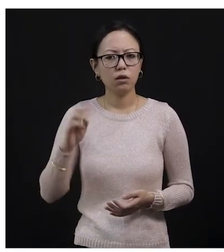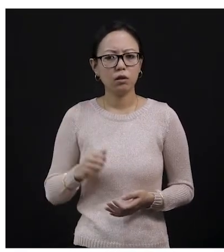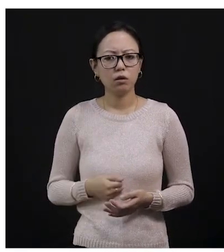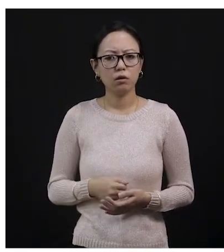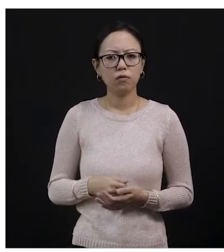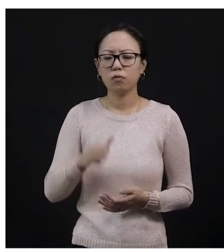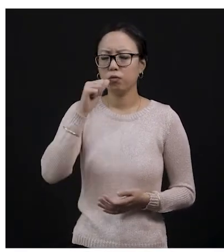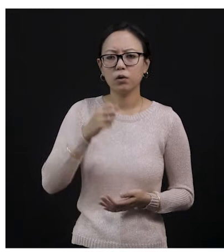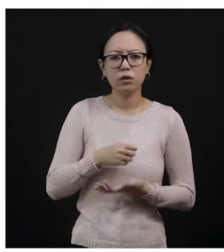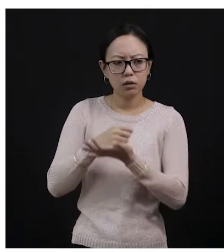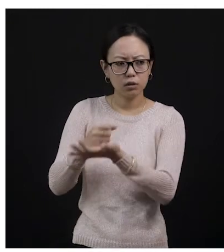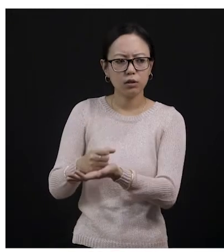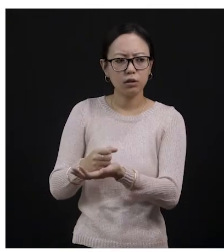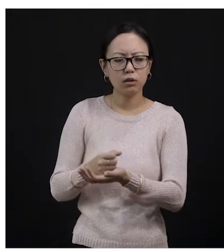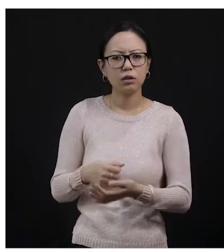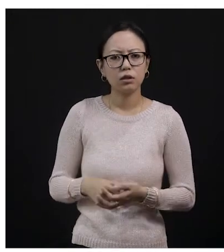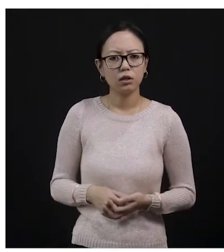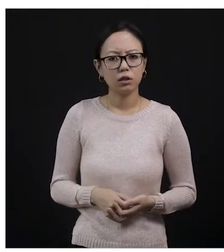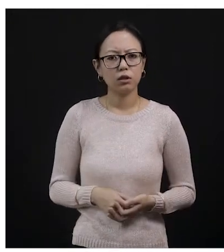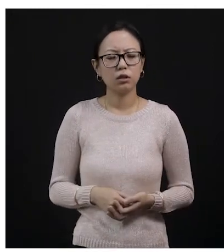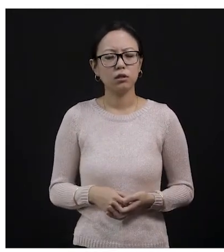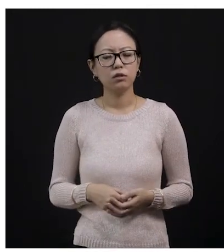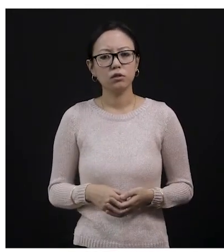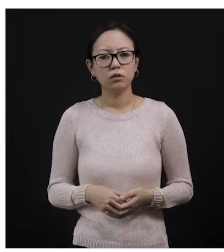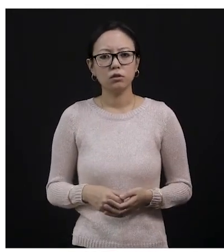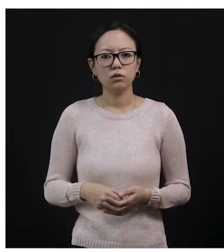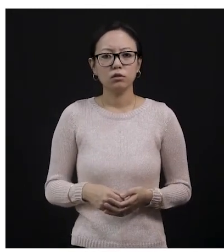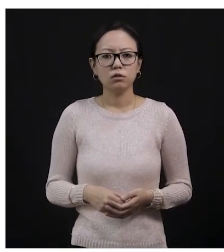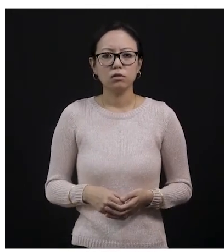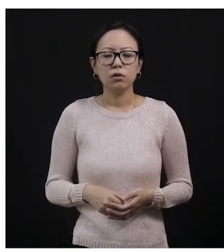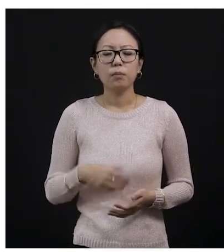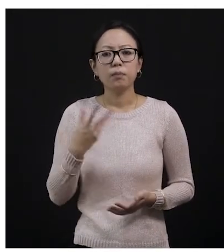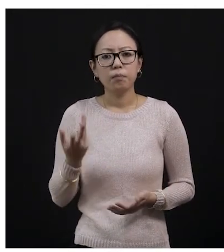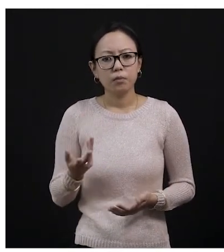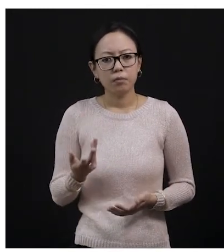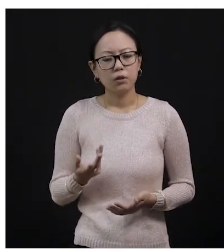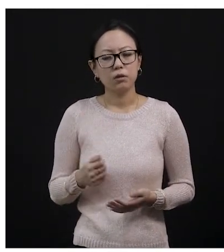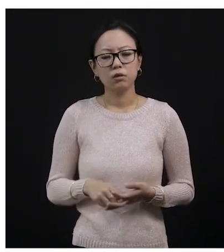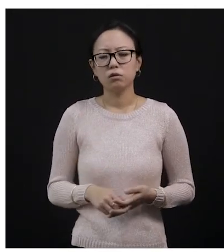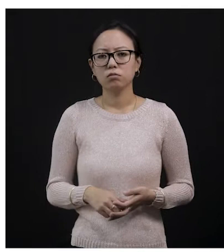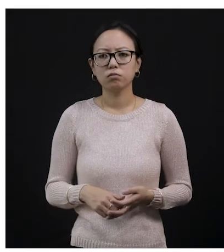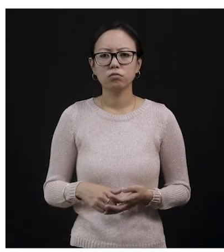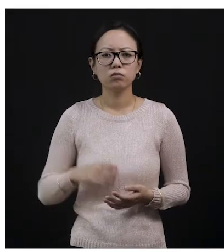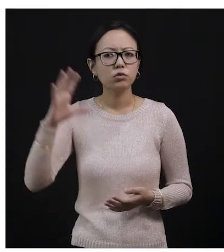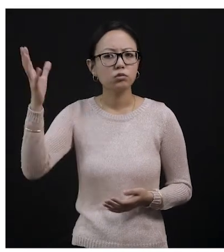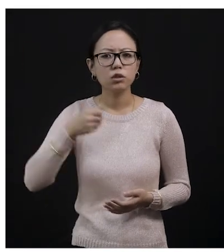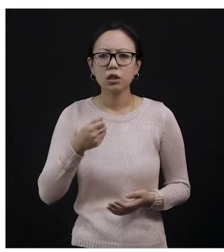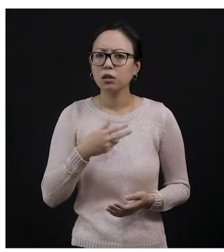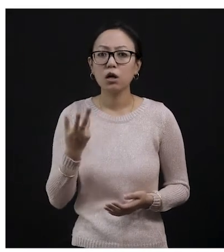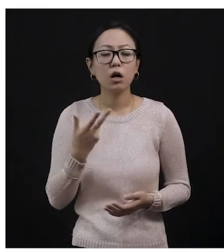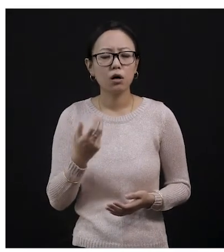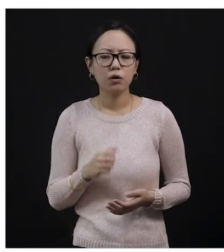Yes, from the stems. Yes, the other class we talked about. Stems helps in the outward movement of water. But how did